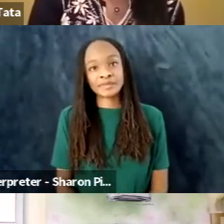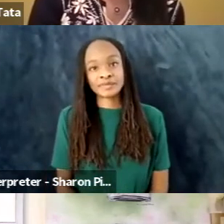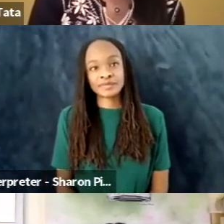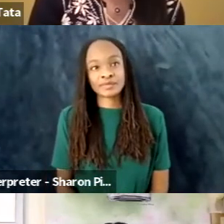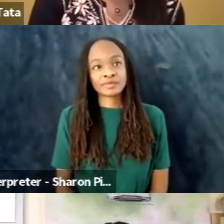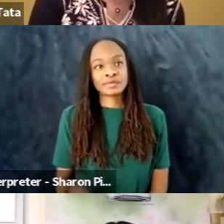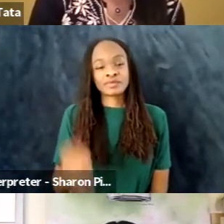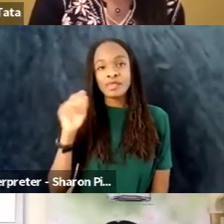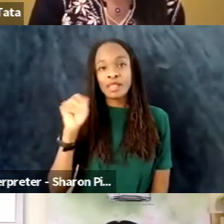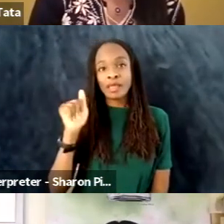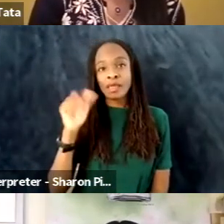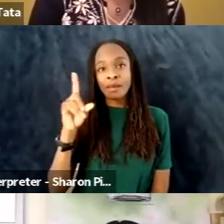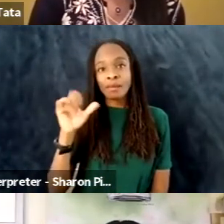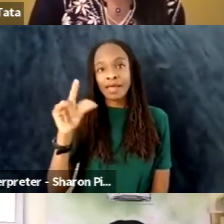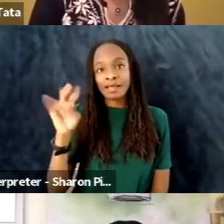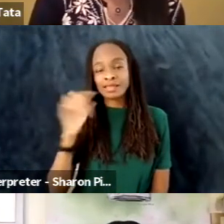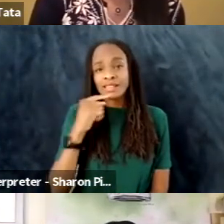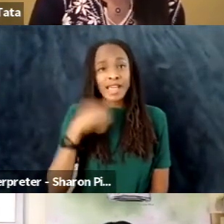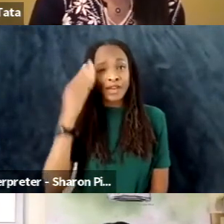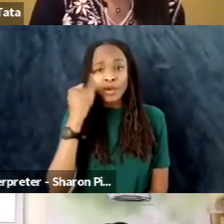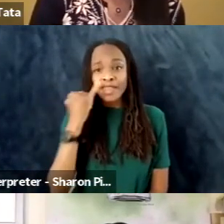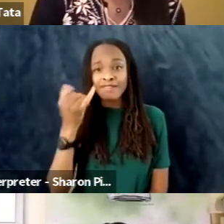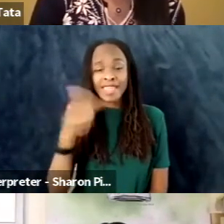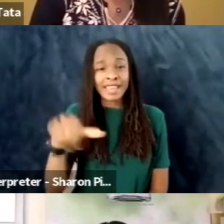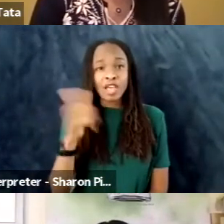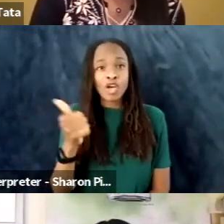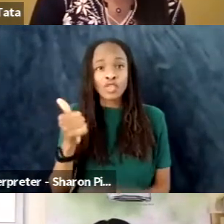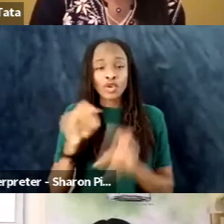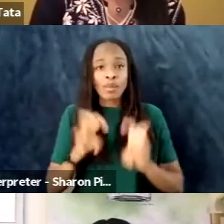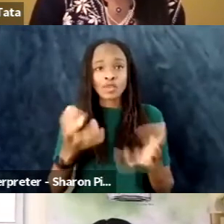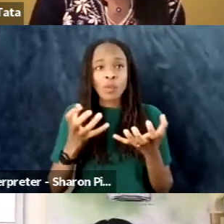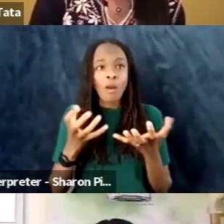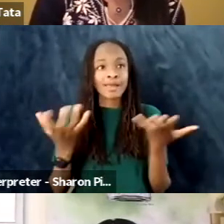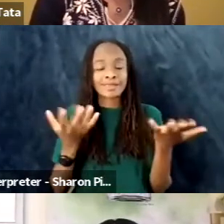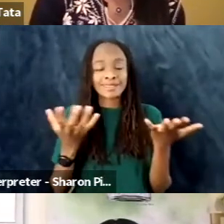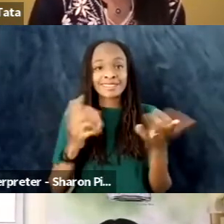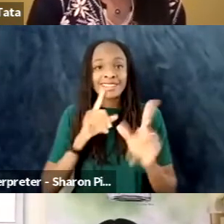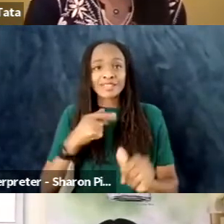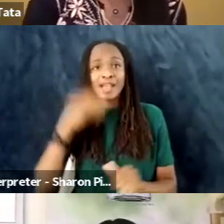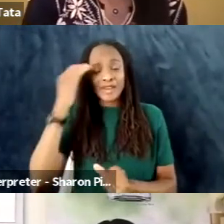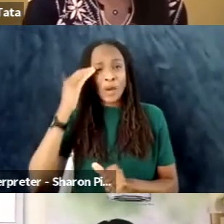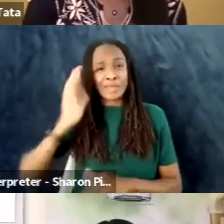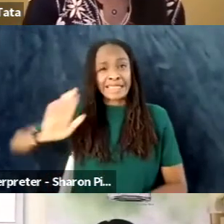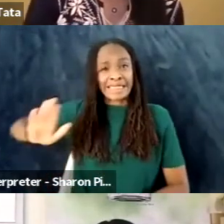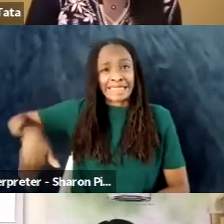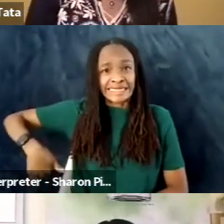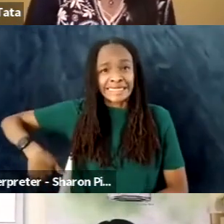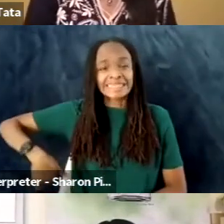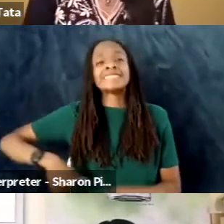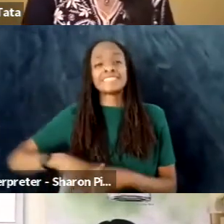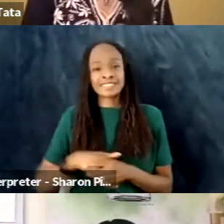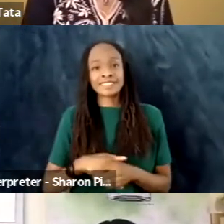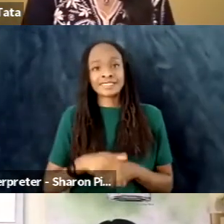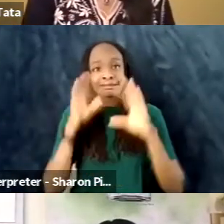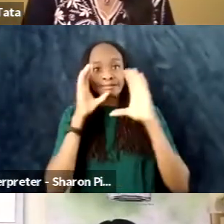So I don't know if any of our other panelists want to answer. I know you're all staying up very, very late. So I'll,